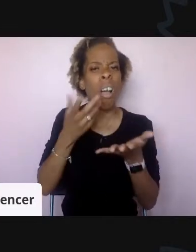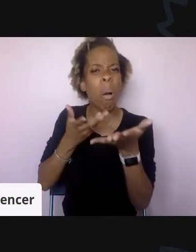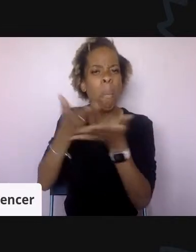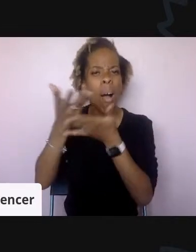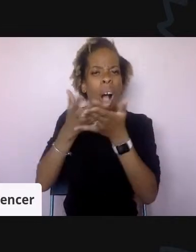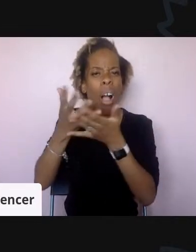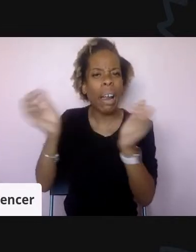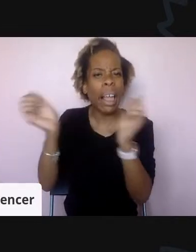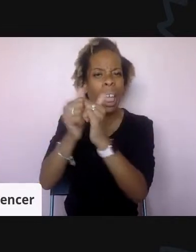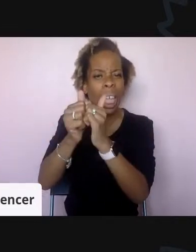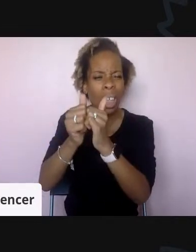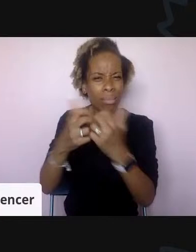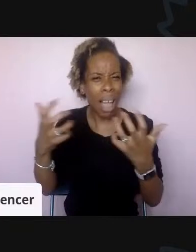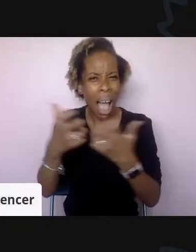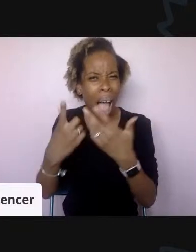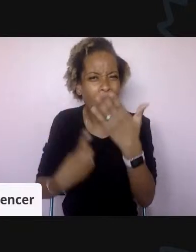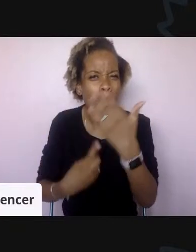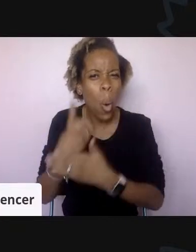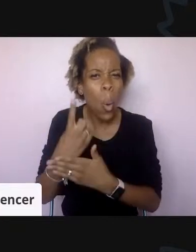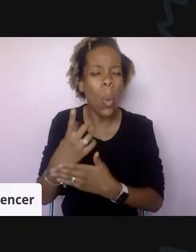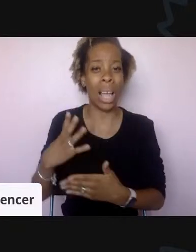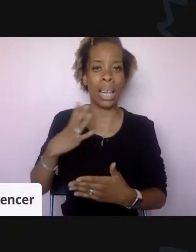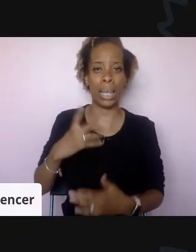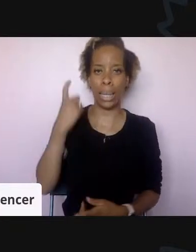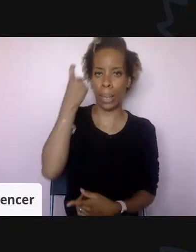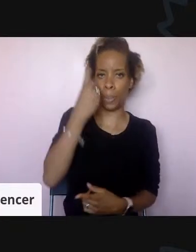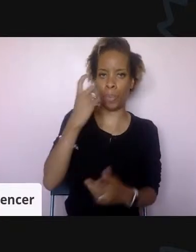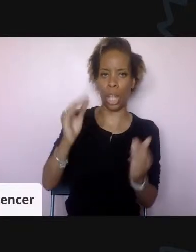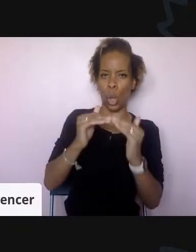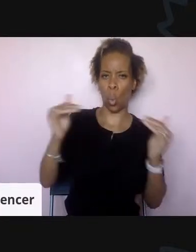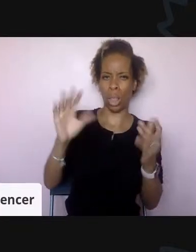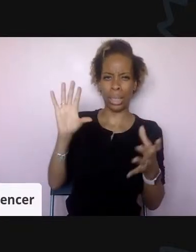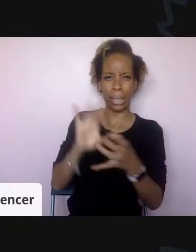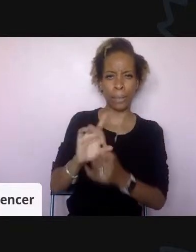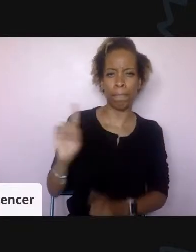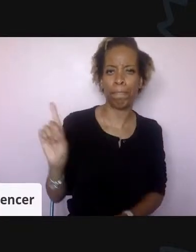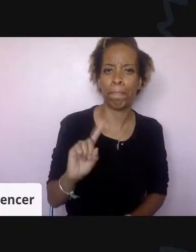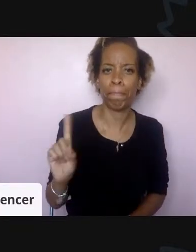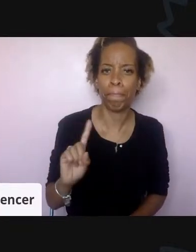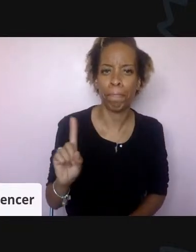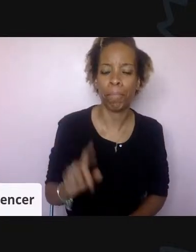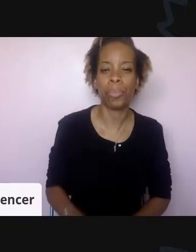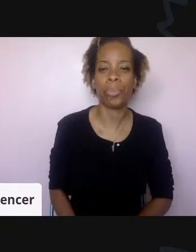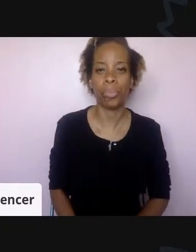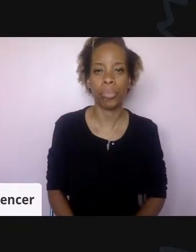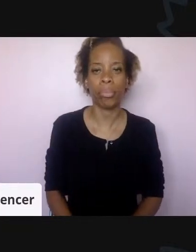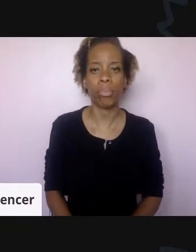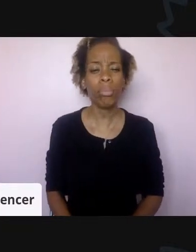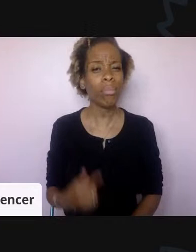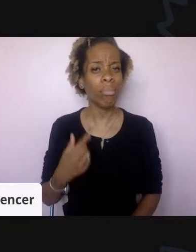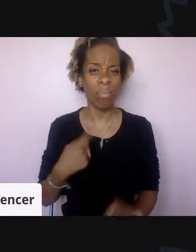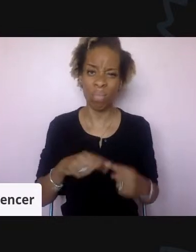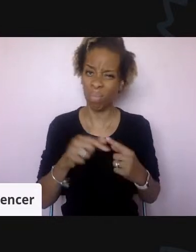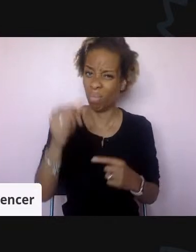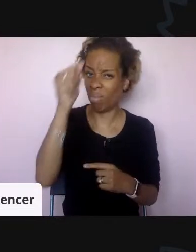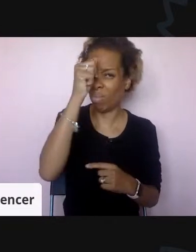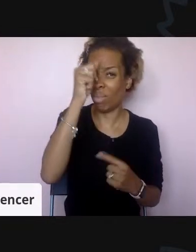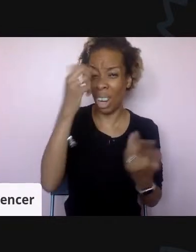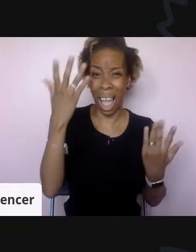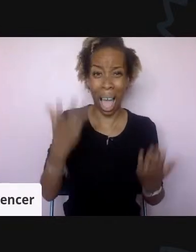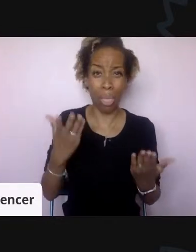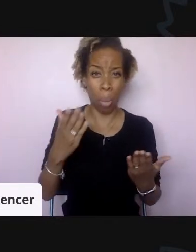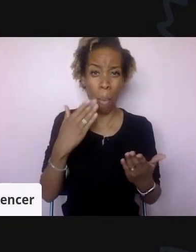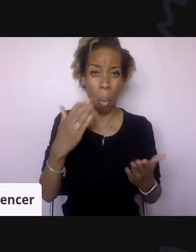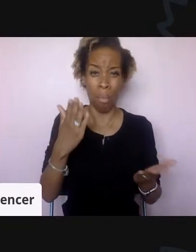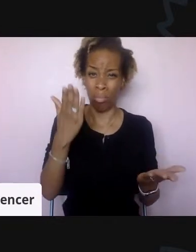it's been pointed out, what does that mean? It means that we really need to understand the disproportionality of what's taking place